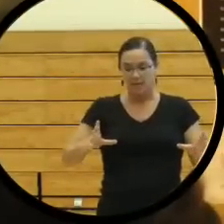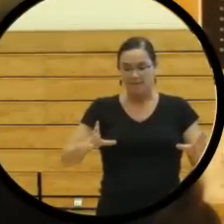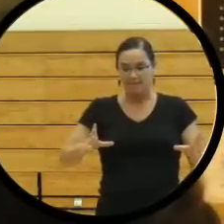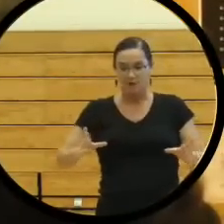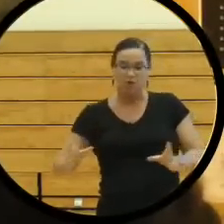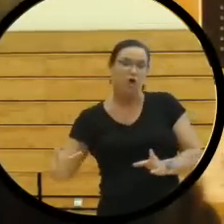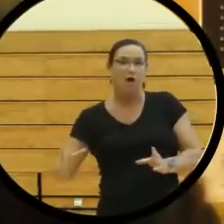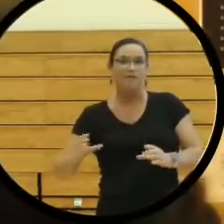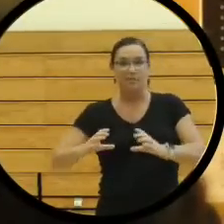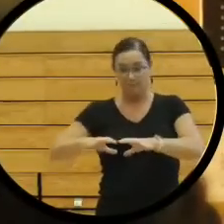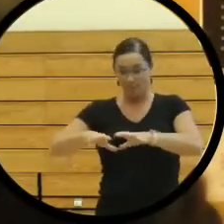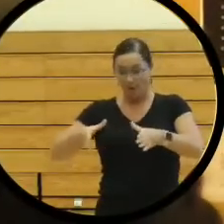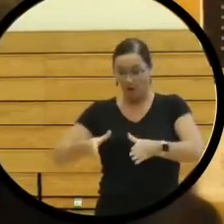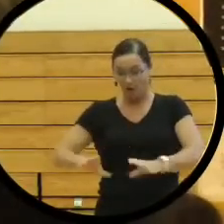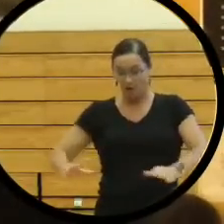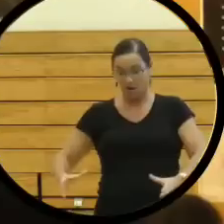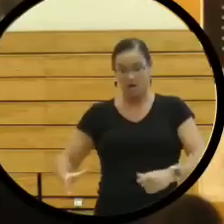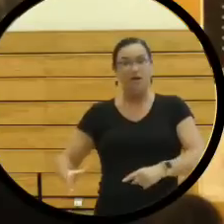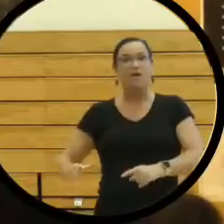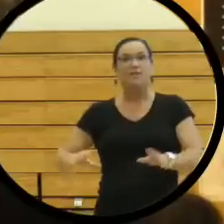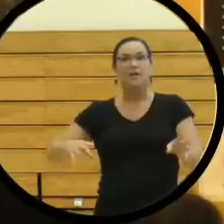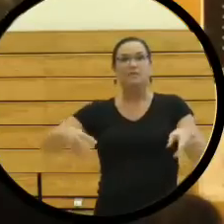of damage, right? So